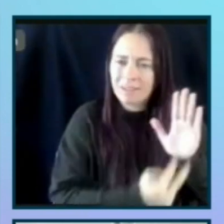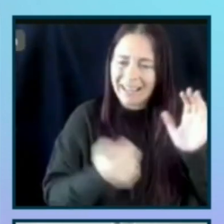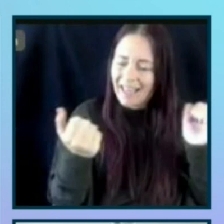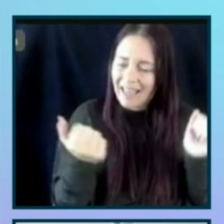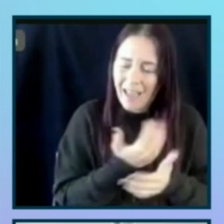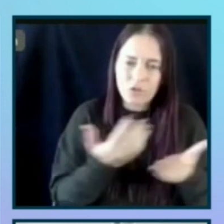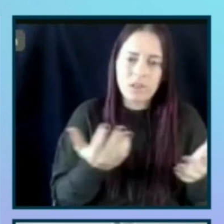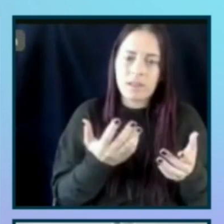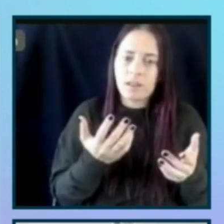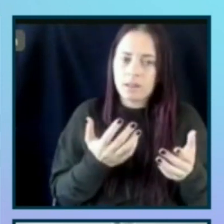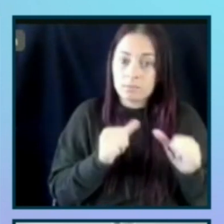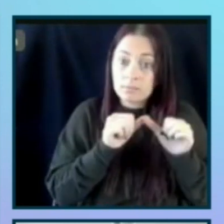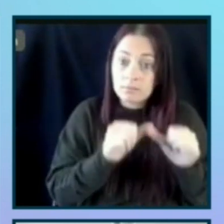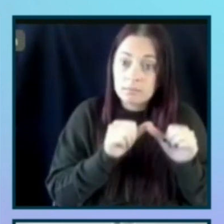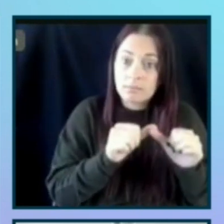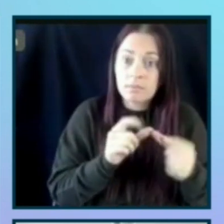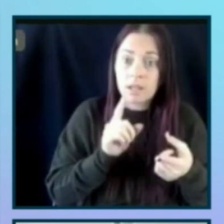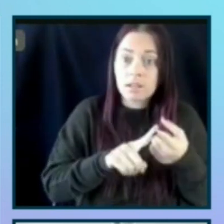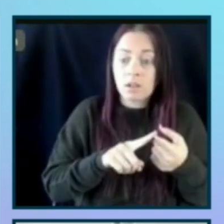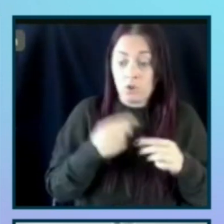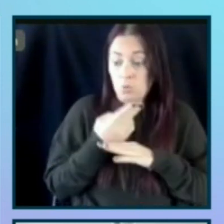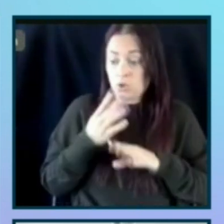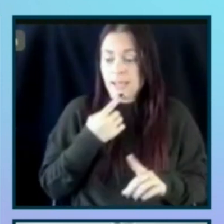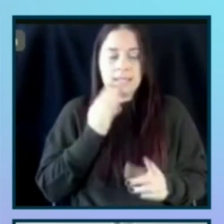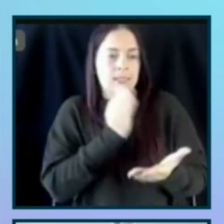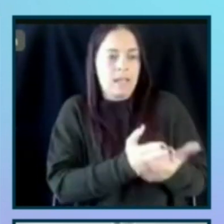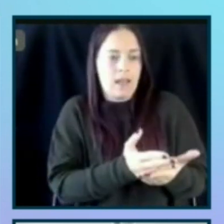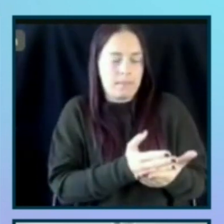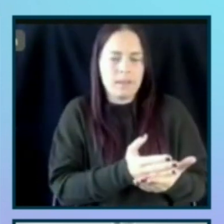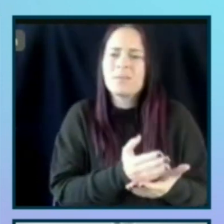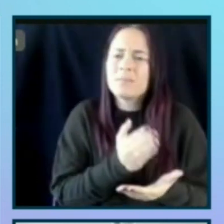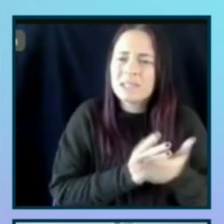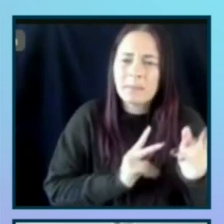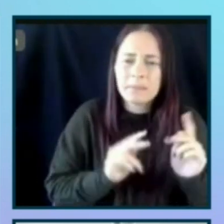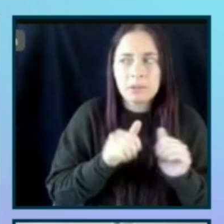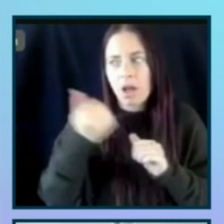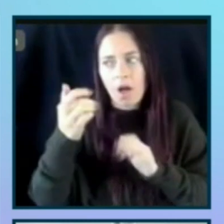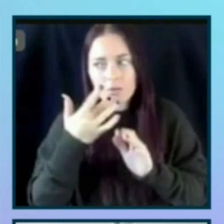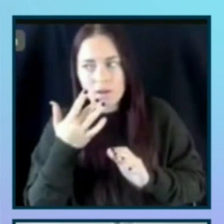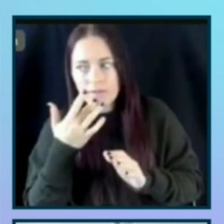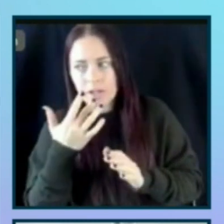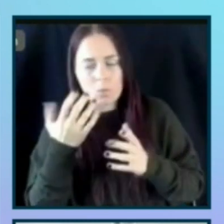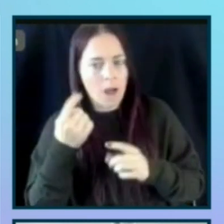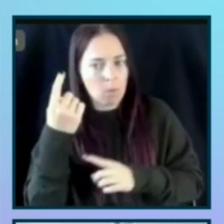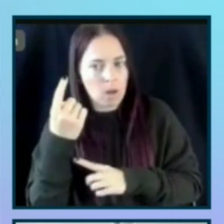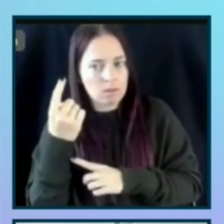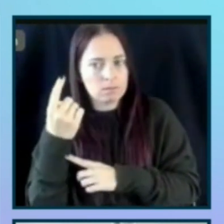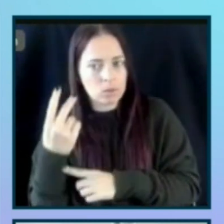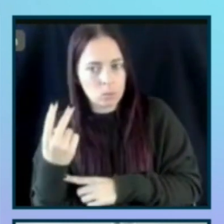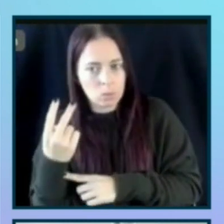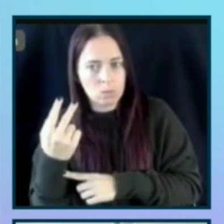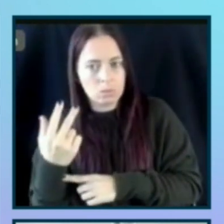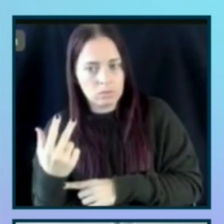tell it to stop, while some prefer to progress through the page, just going one element at a time, so a little bit more